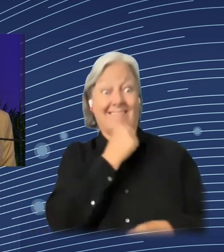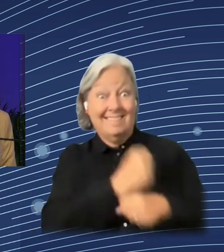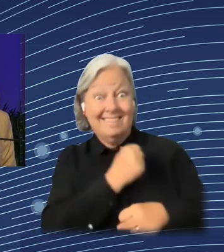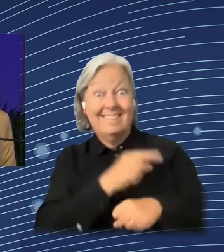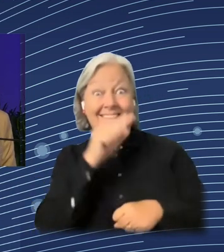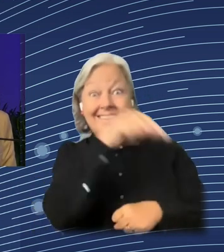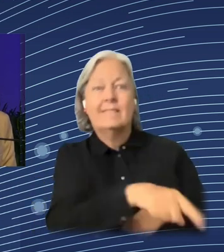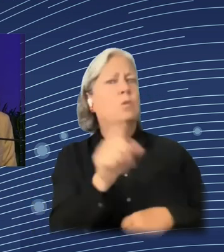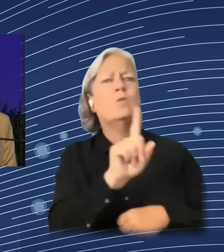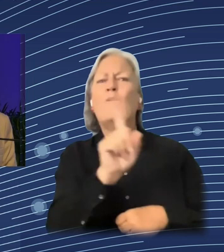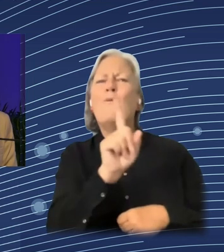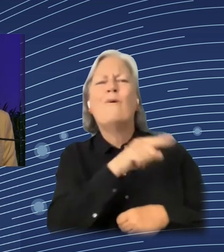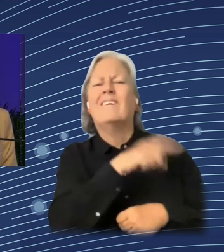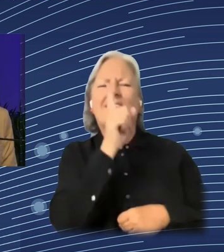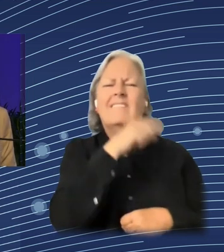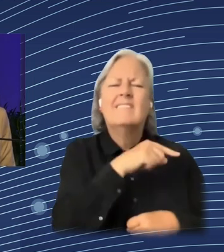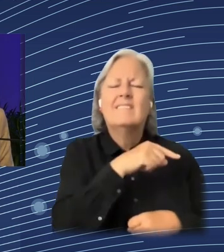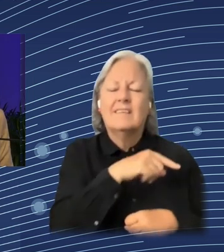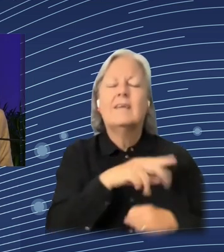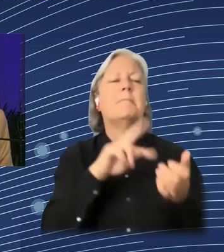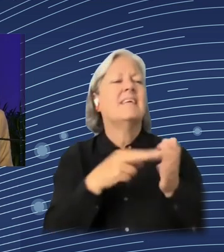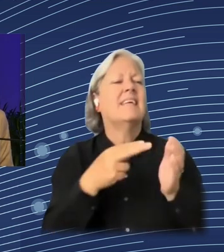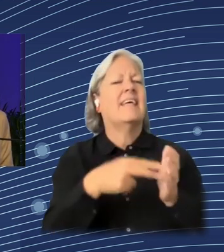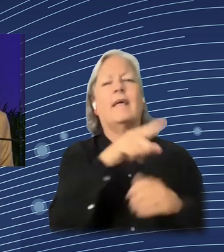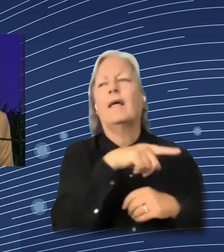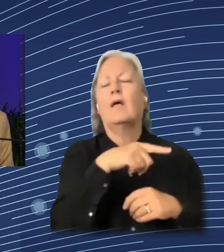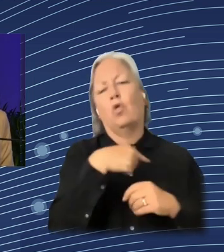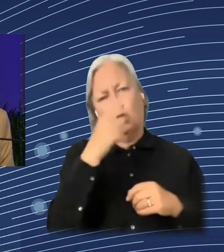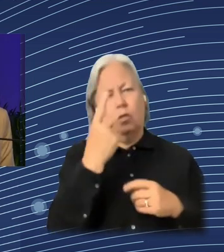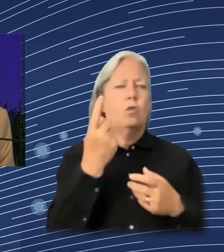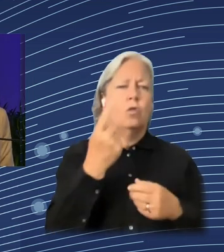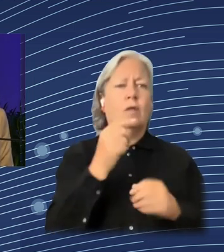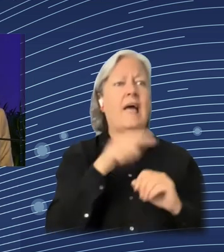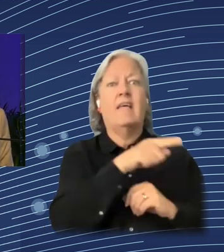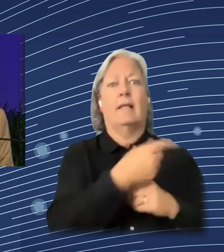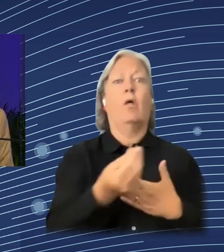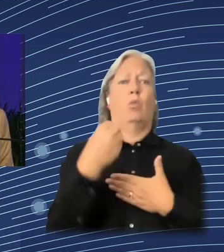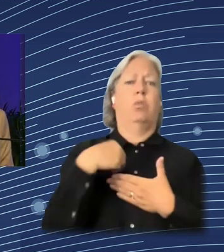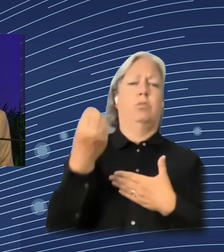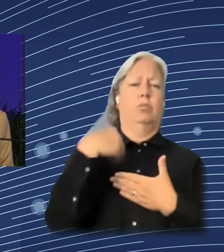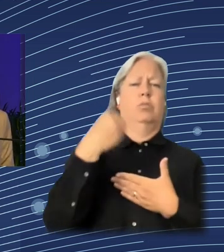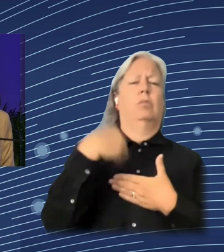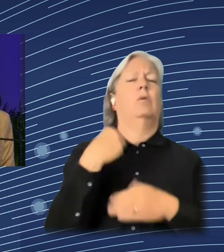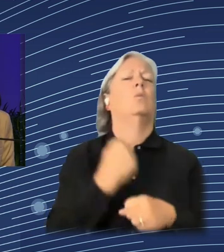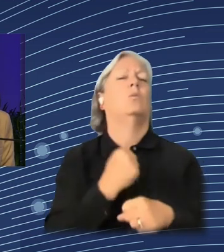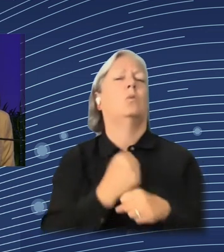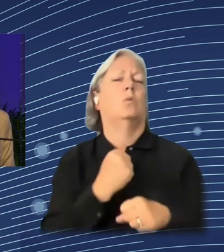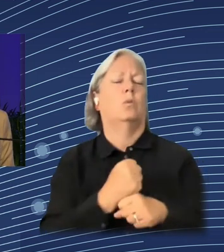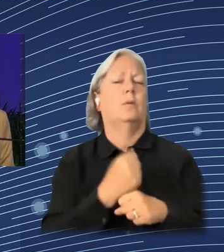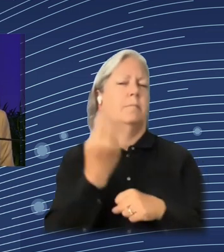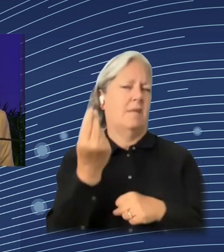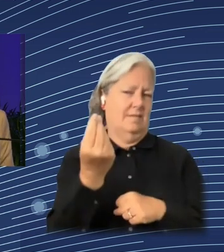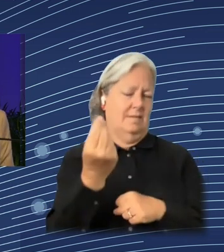according to which fake workers could get unemployment benefits. The system